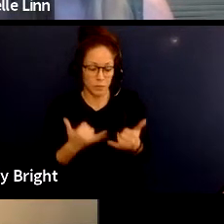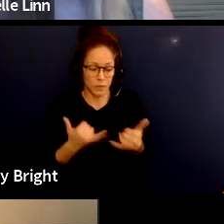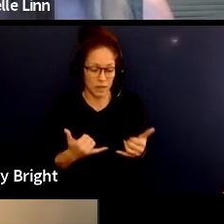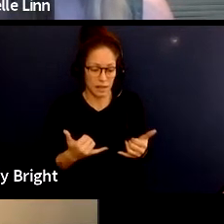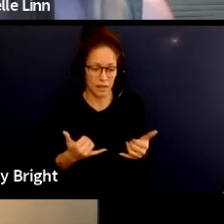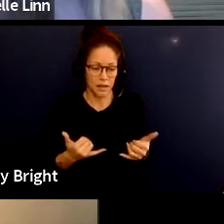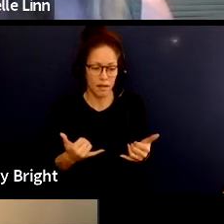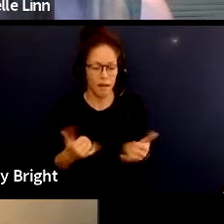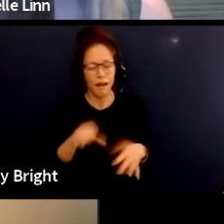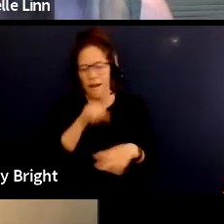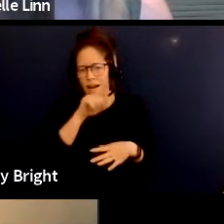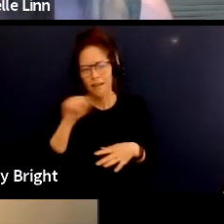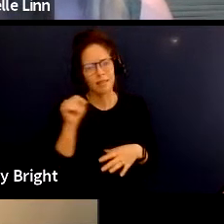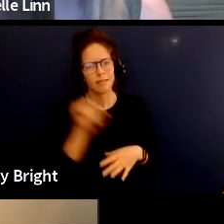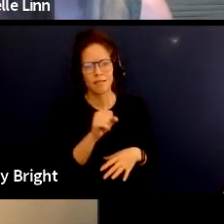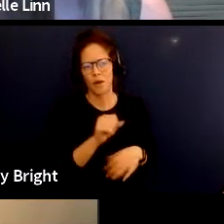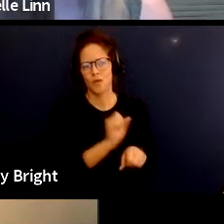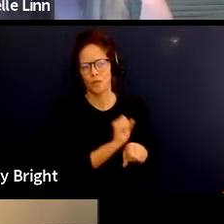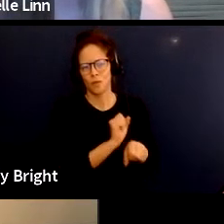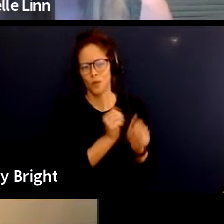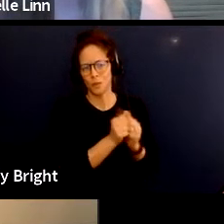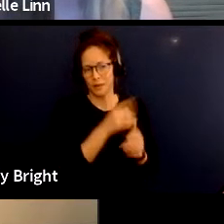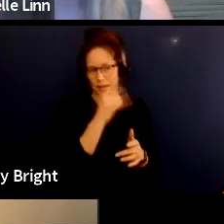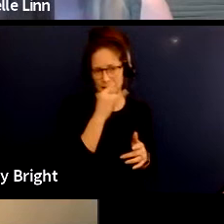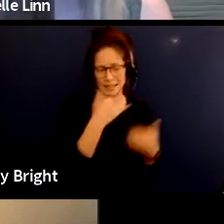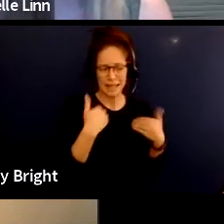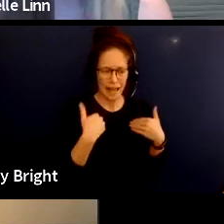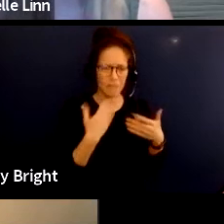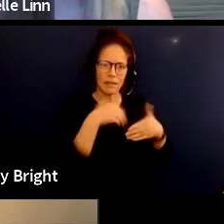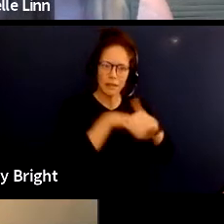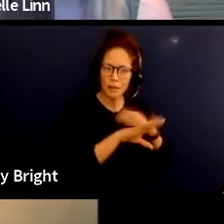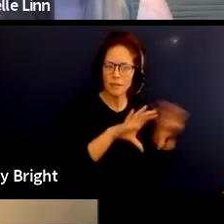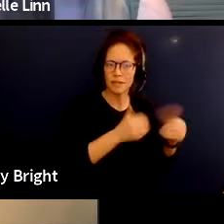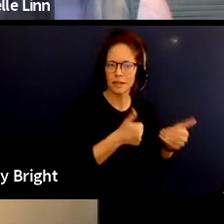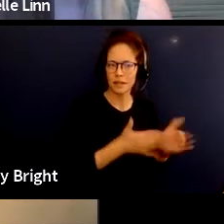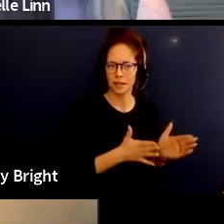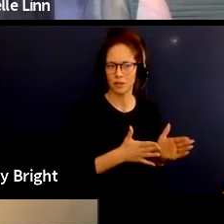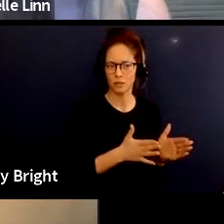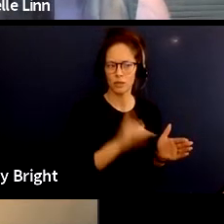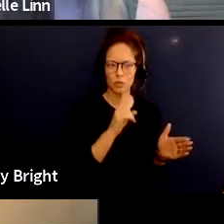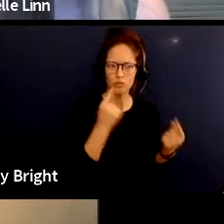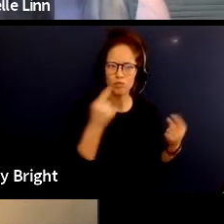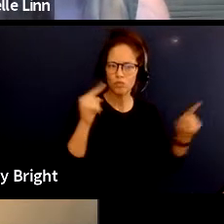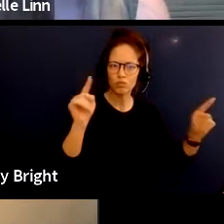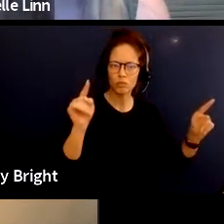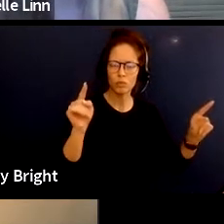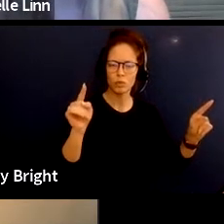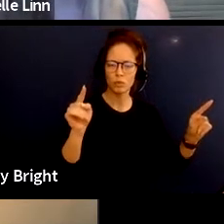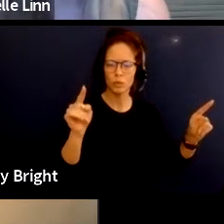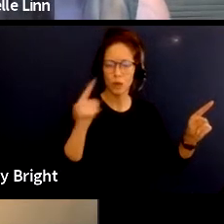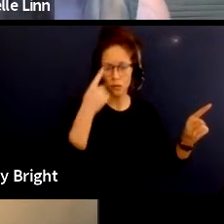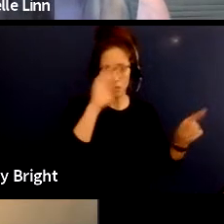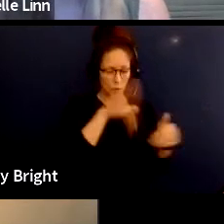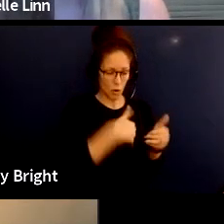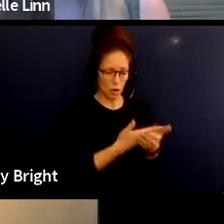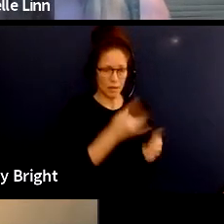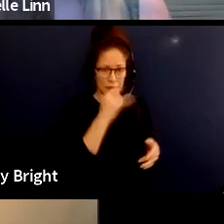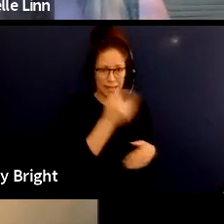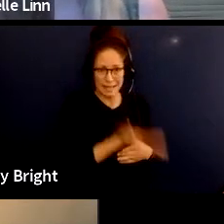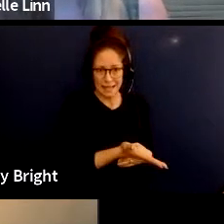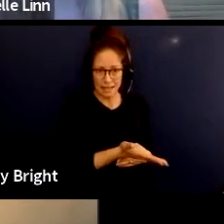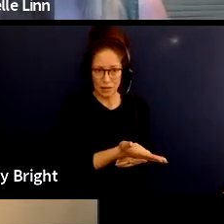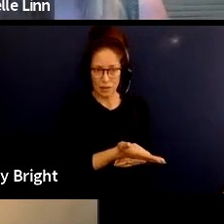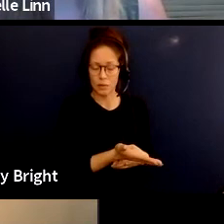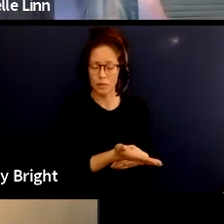do love working with the kids and having them in the classroom. It's really working well for those kids there. But